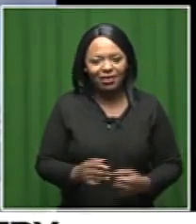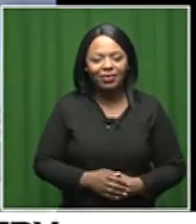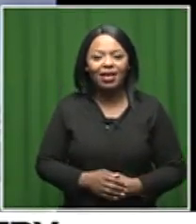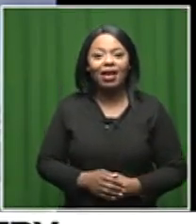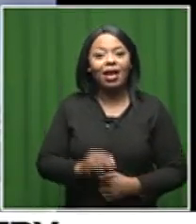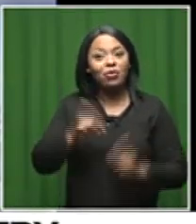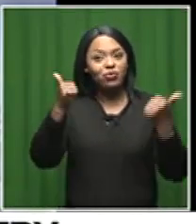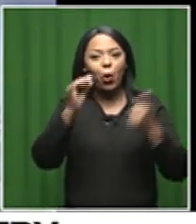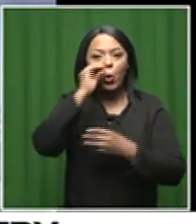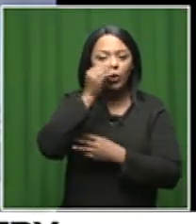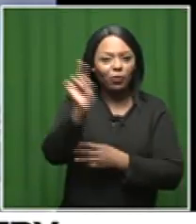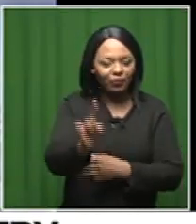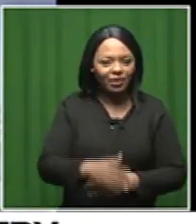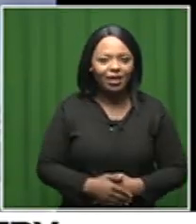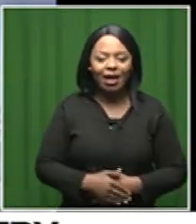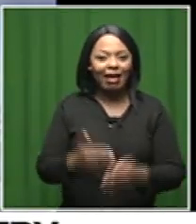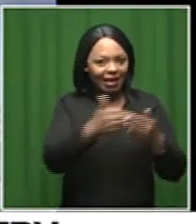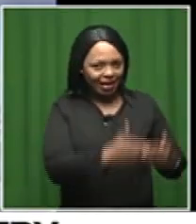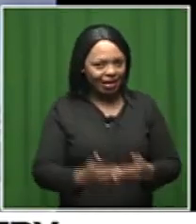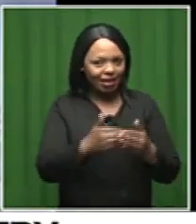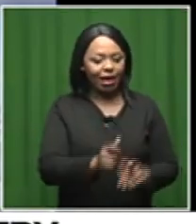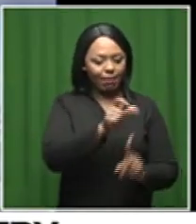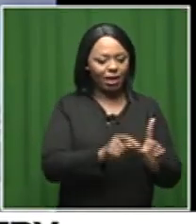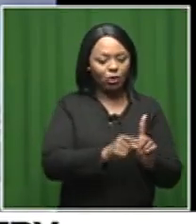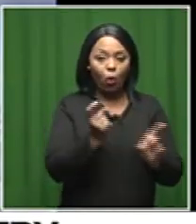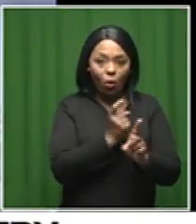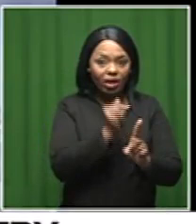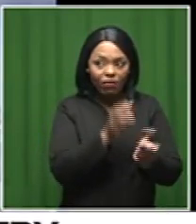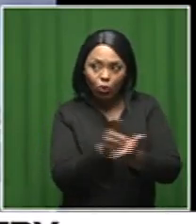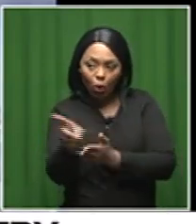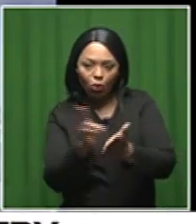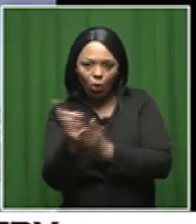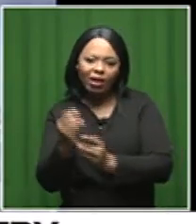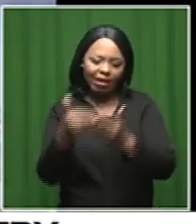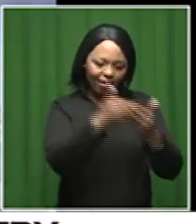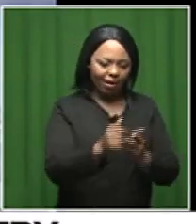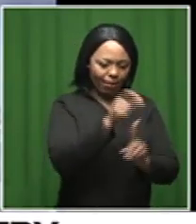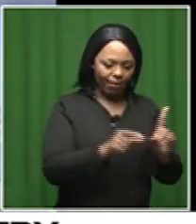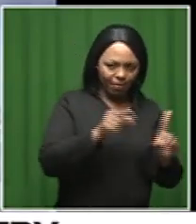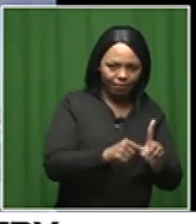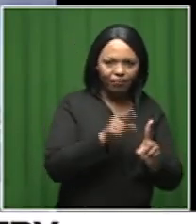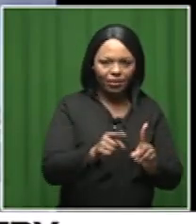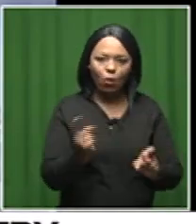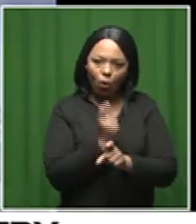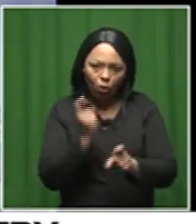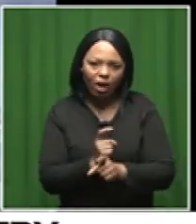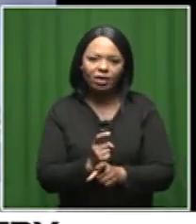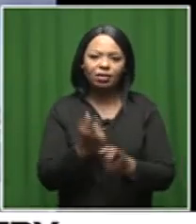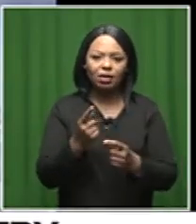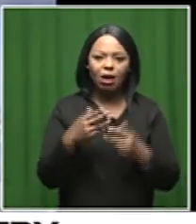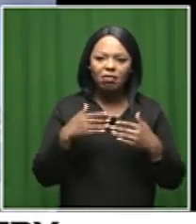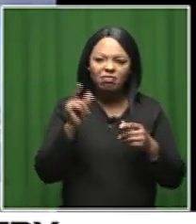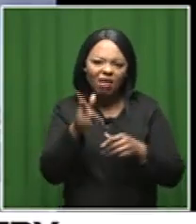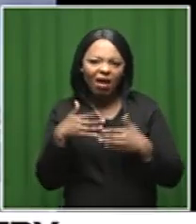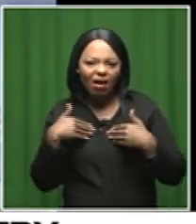great news is we take super good care of our donors throughout the entire process. They're accompanied by wellness officers, trained